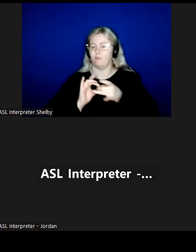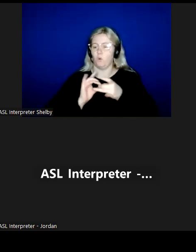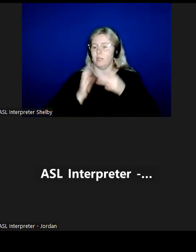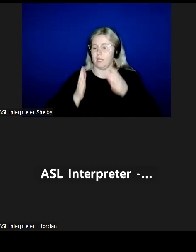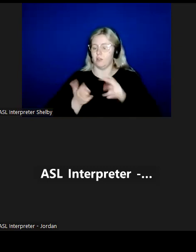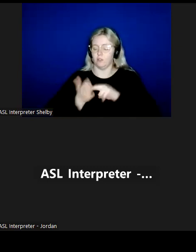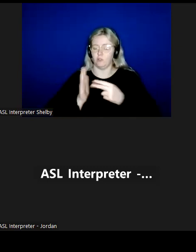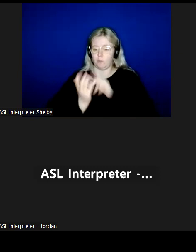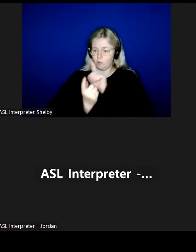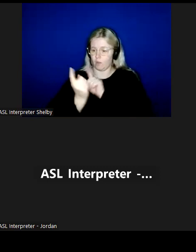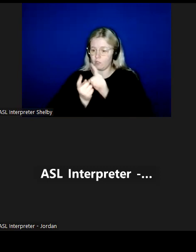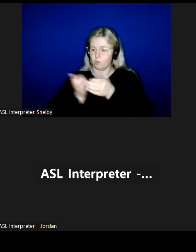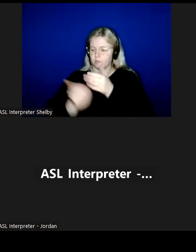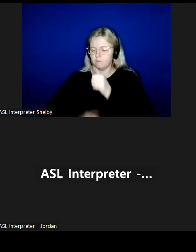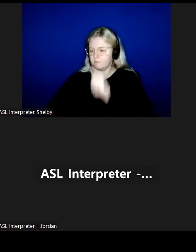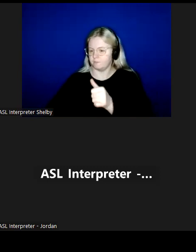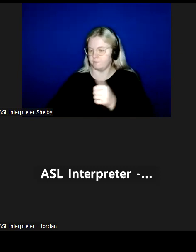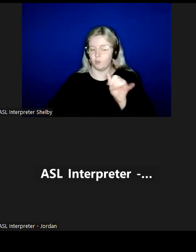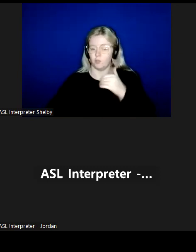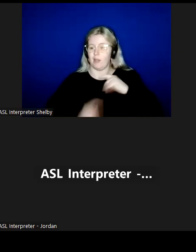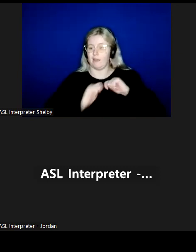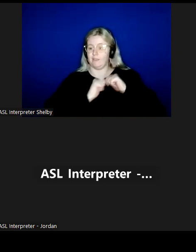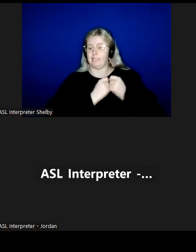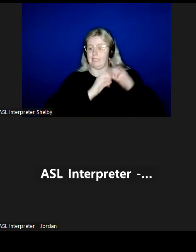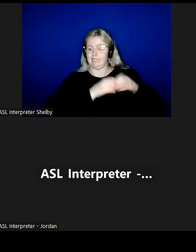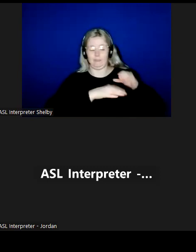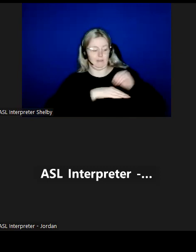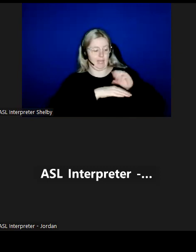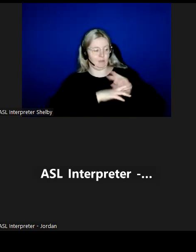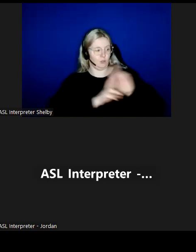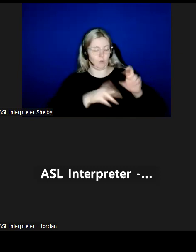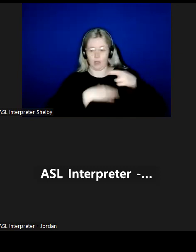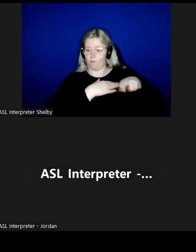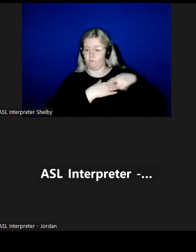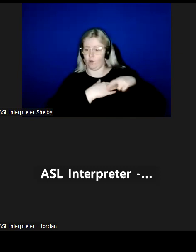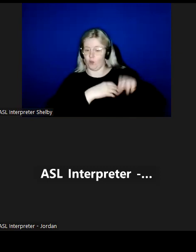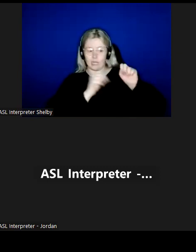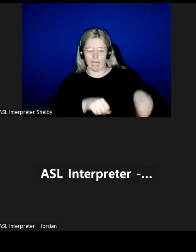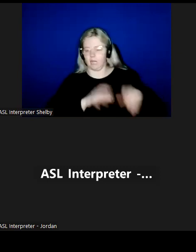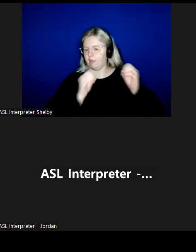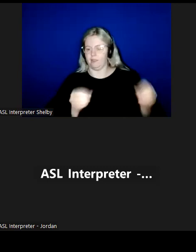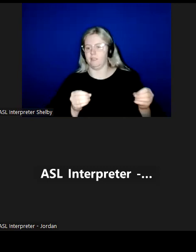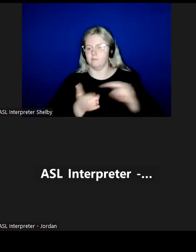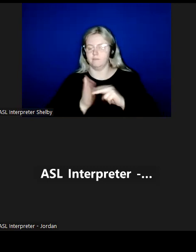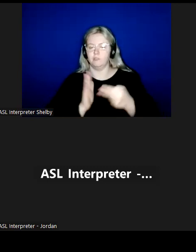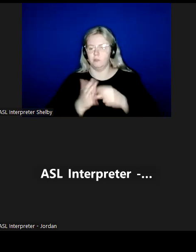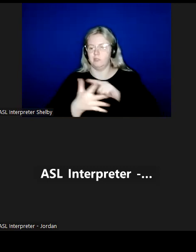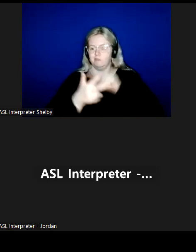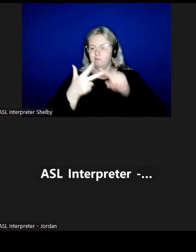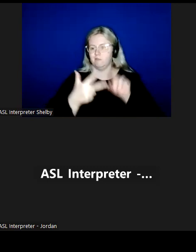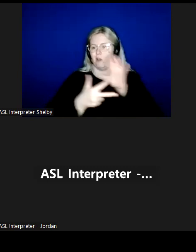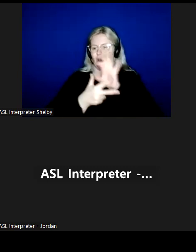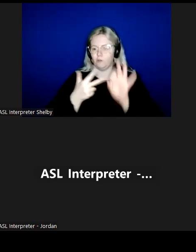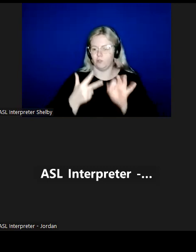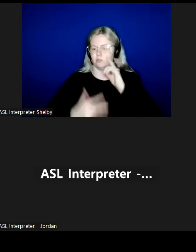services. And I don't have a team of bereavement counselors that I can refer to as well. So it's mental health and addiction services for